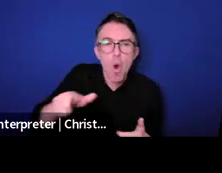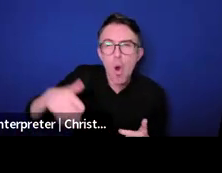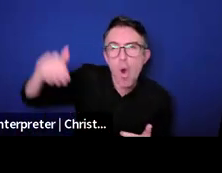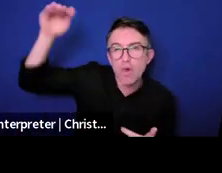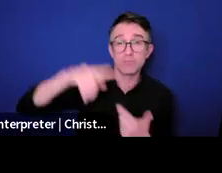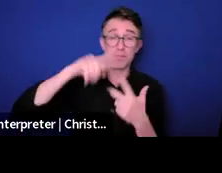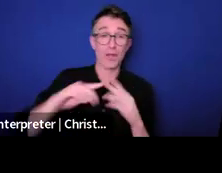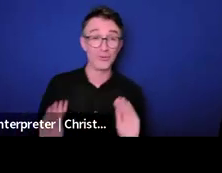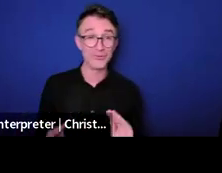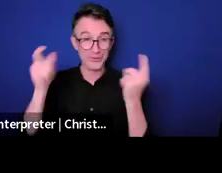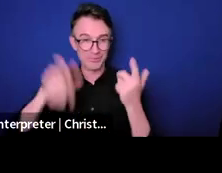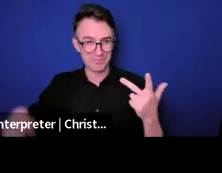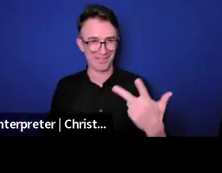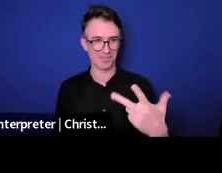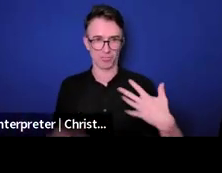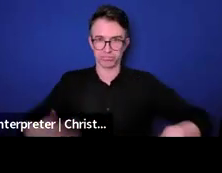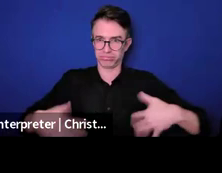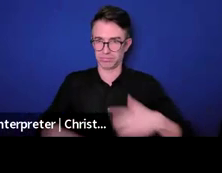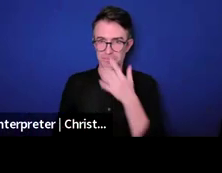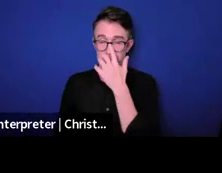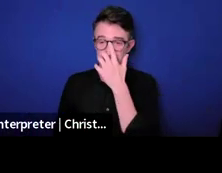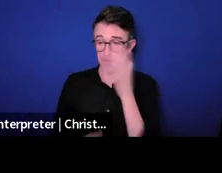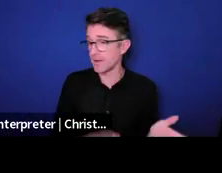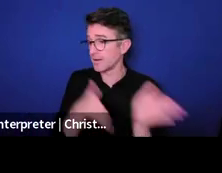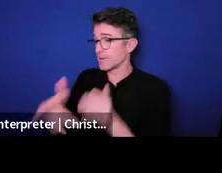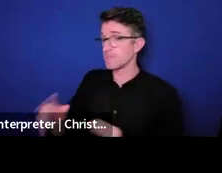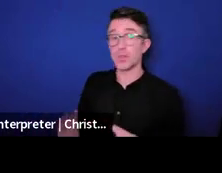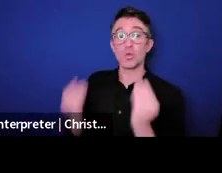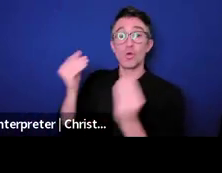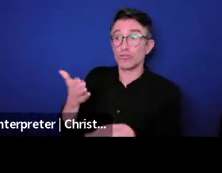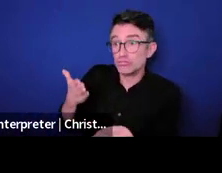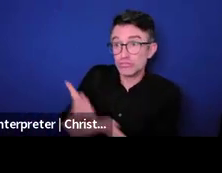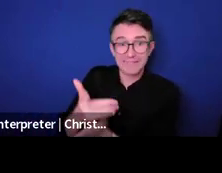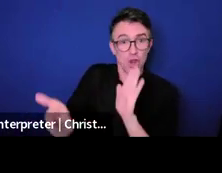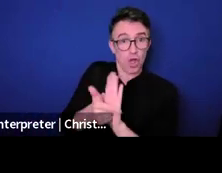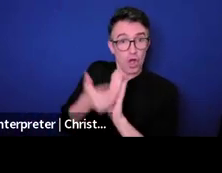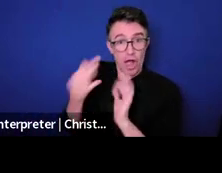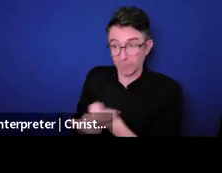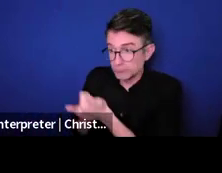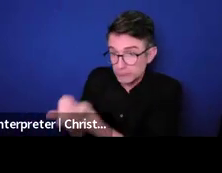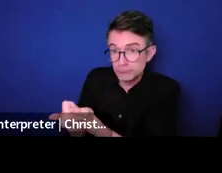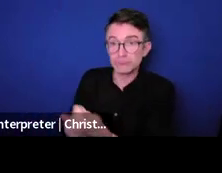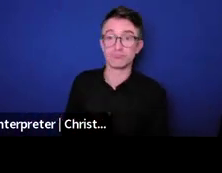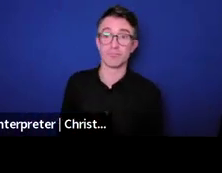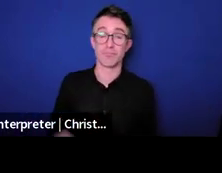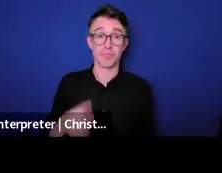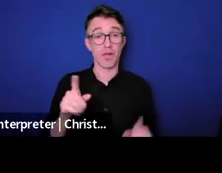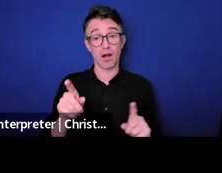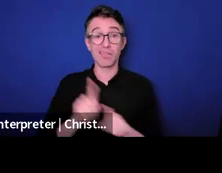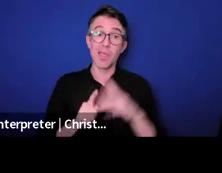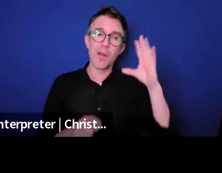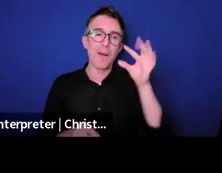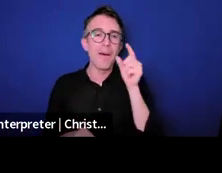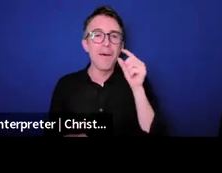disability stigma, to help in changing gender norms, especially harmful gender norms. And then you also see that social protection plays